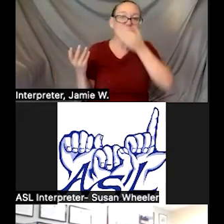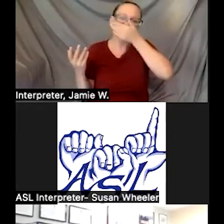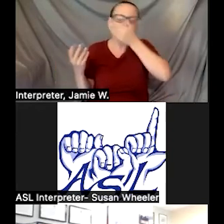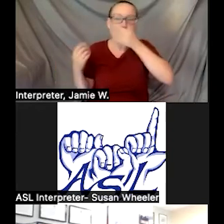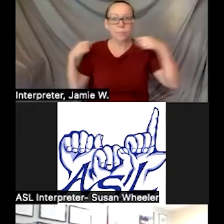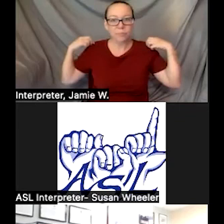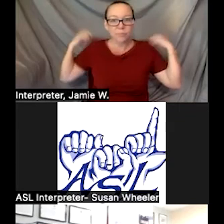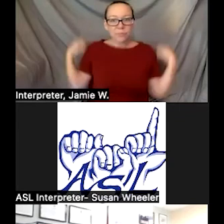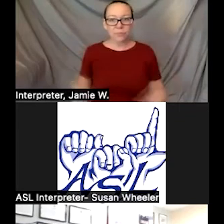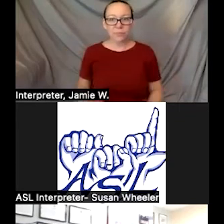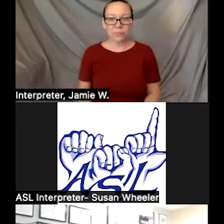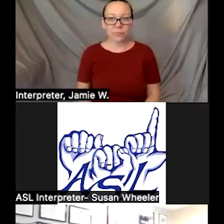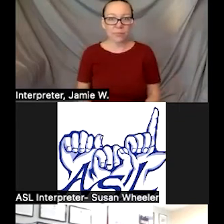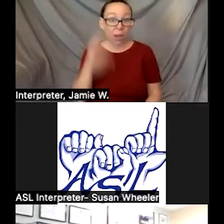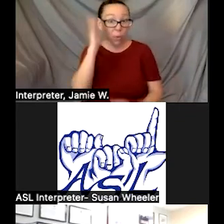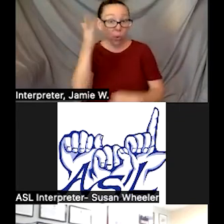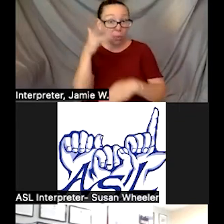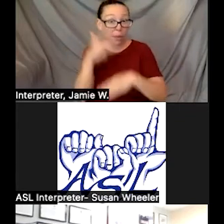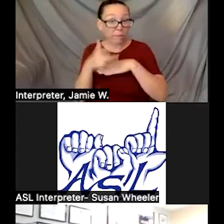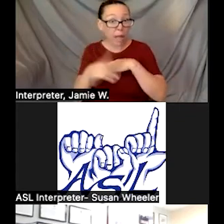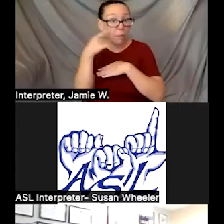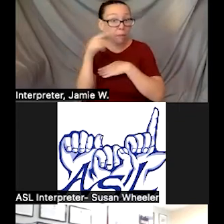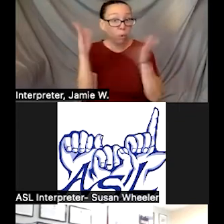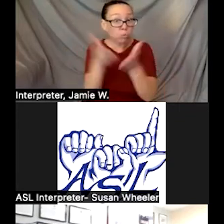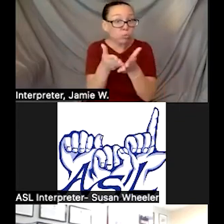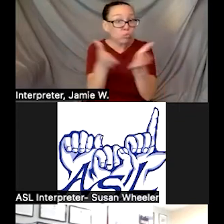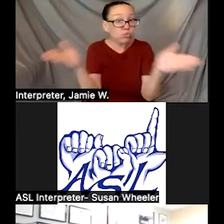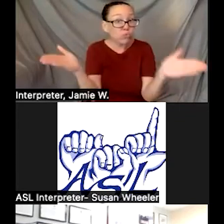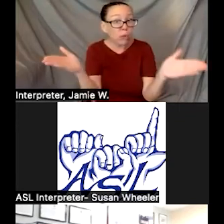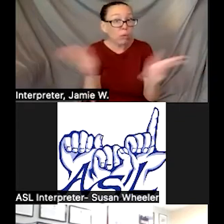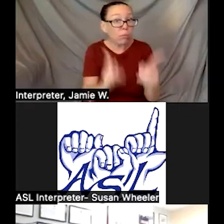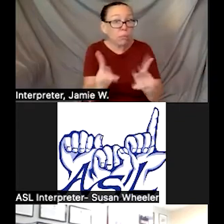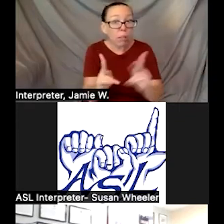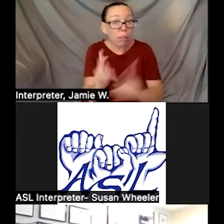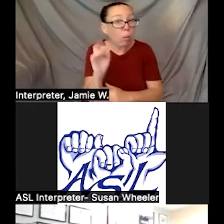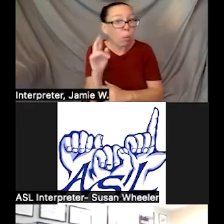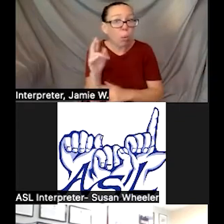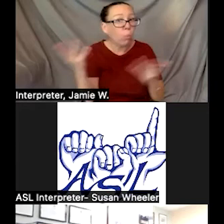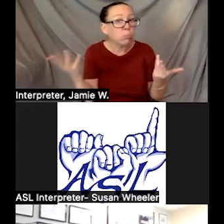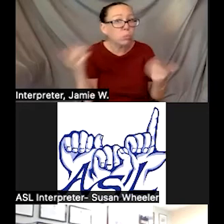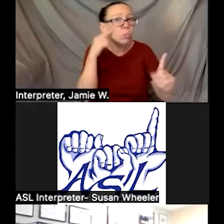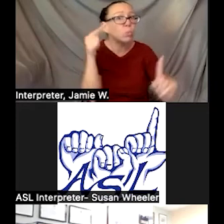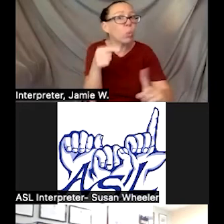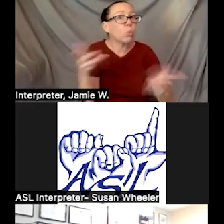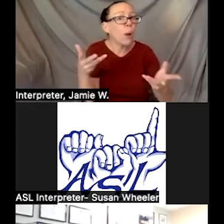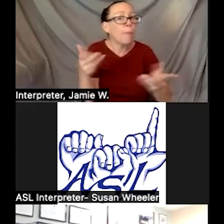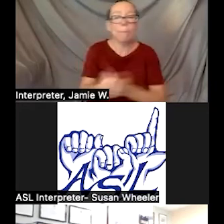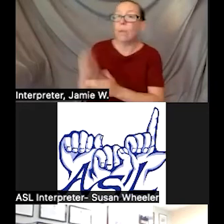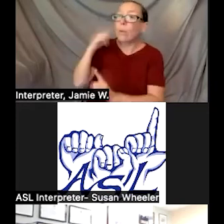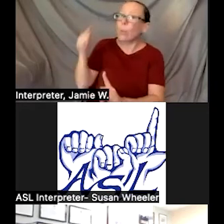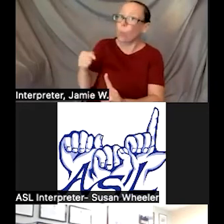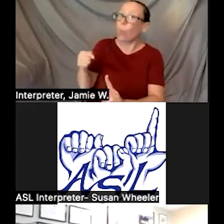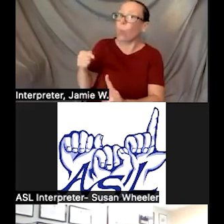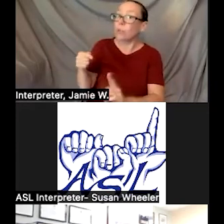like will be available to the general public? What is the intent there? The intent is to make this available